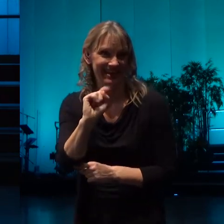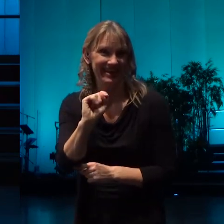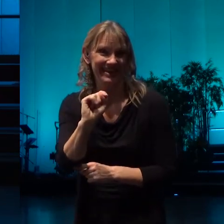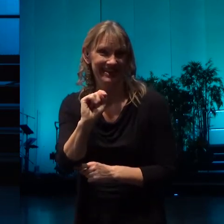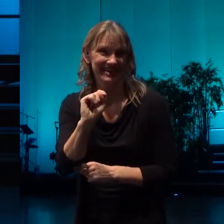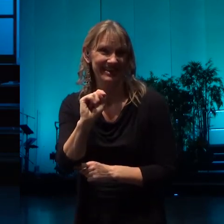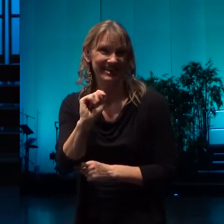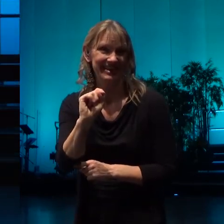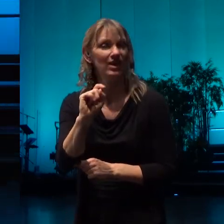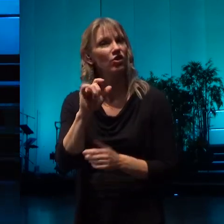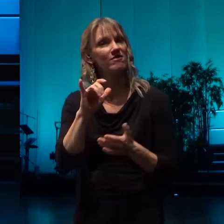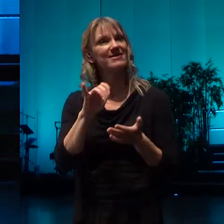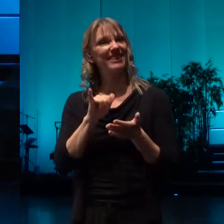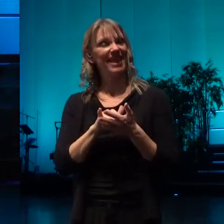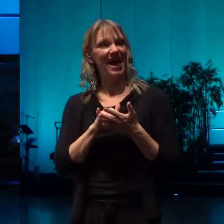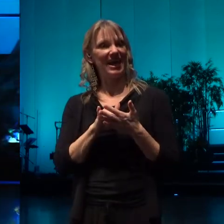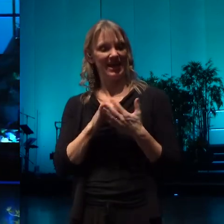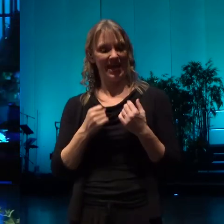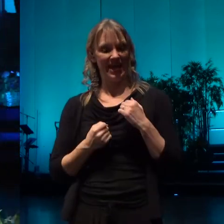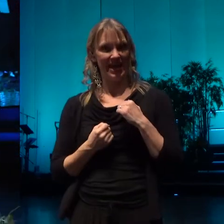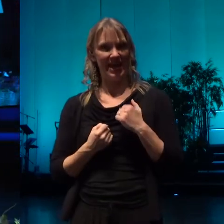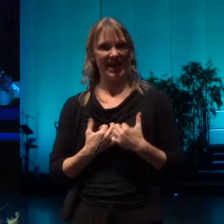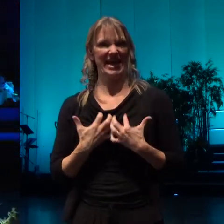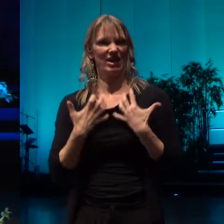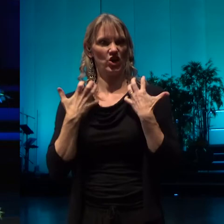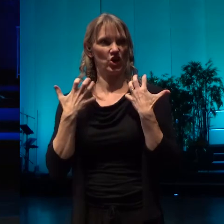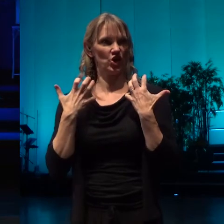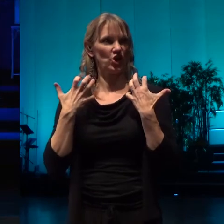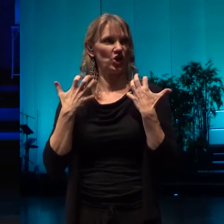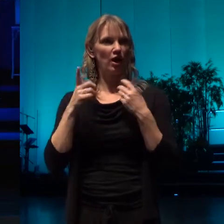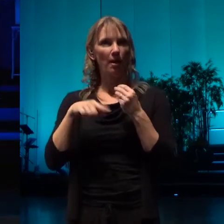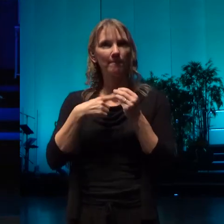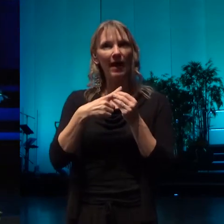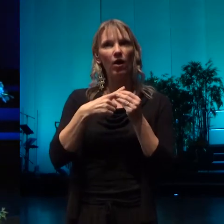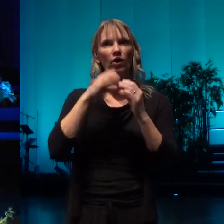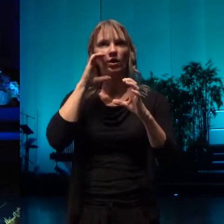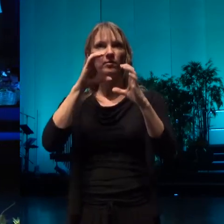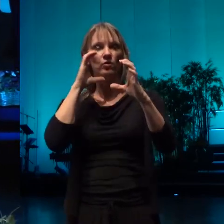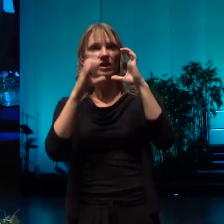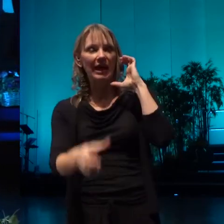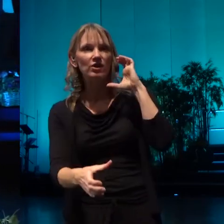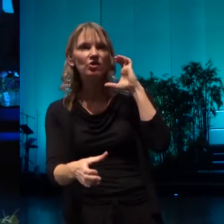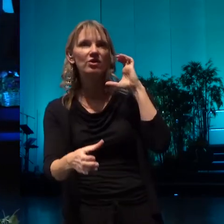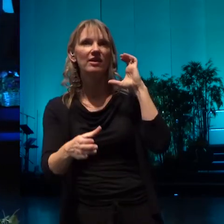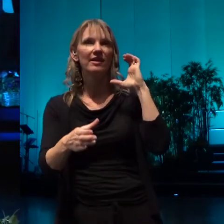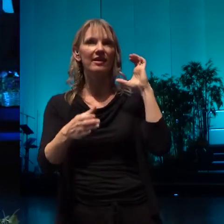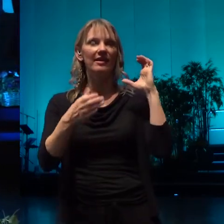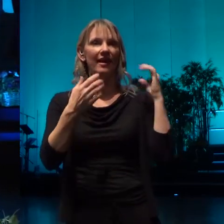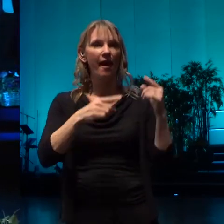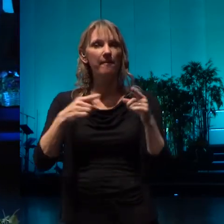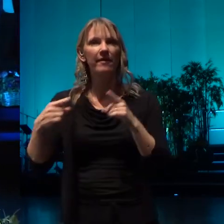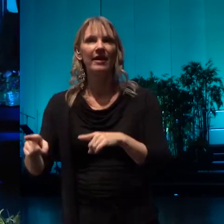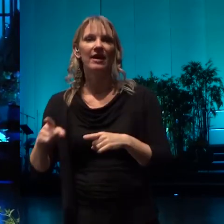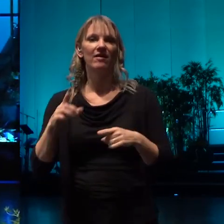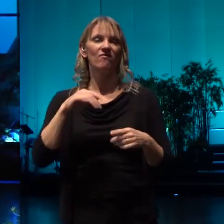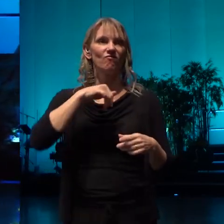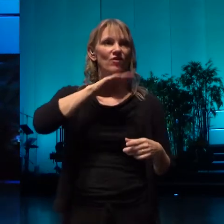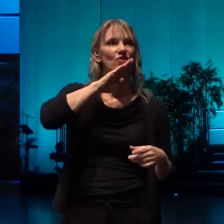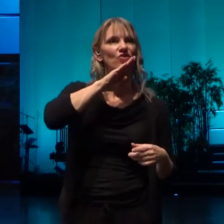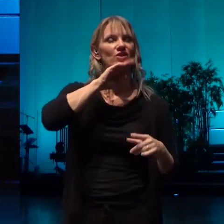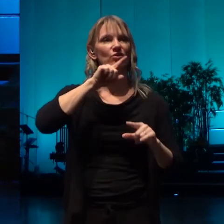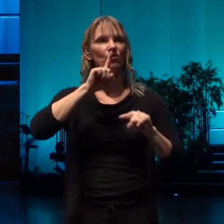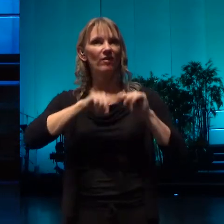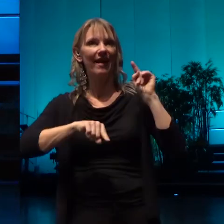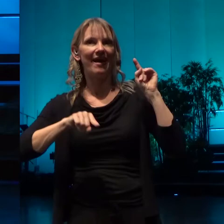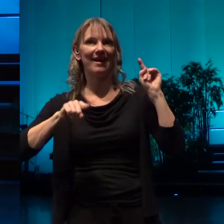And there is that discord, there is that anger about the miscommunication going on and the frustration with not being able to get